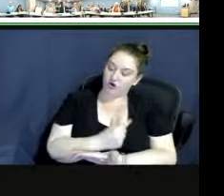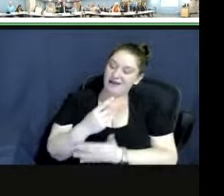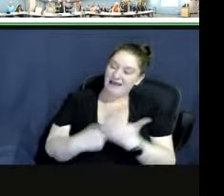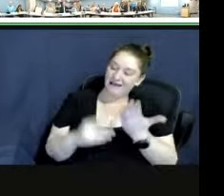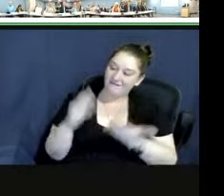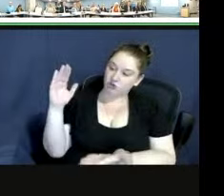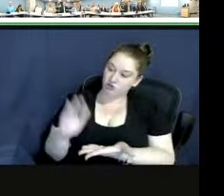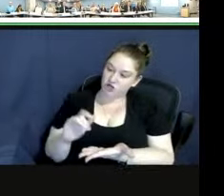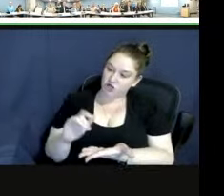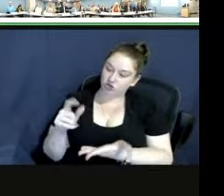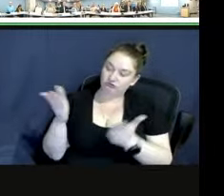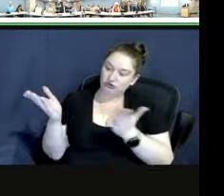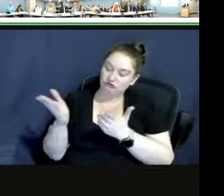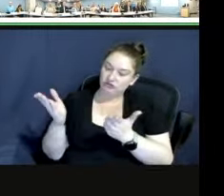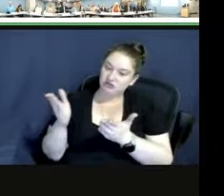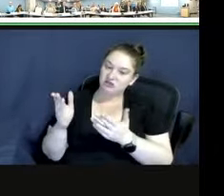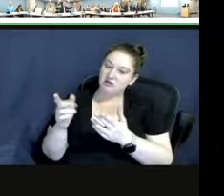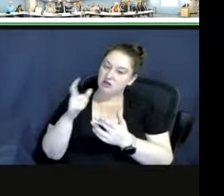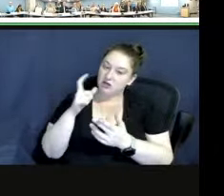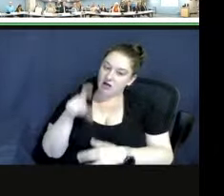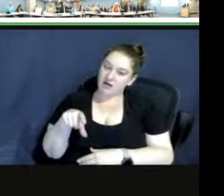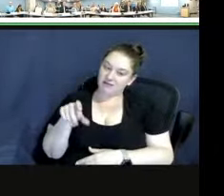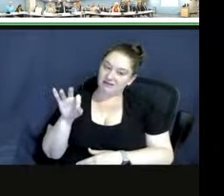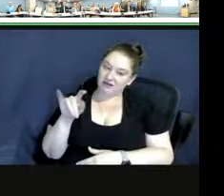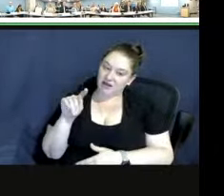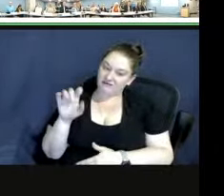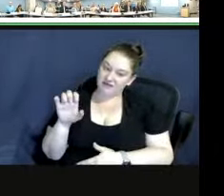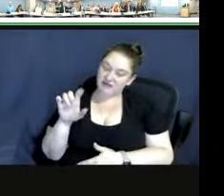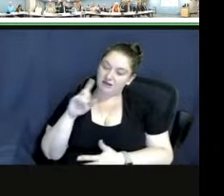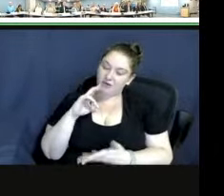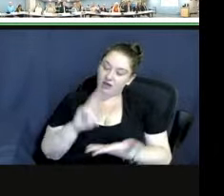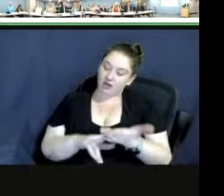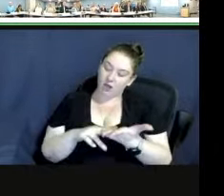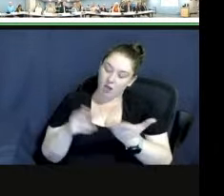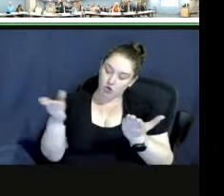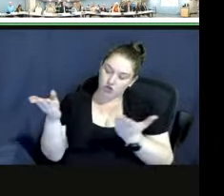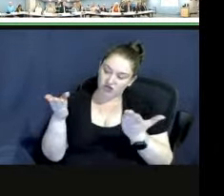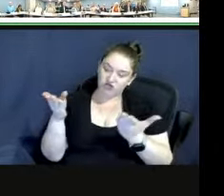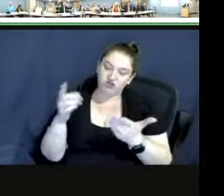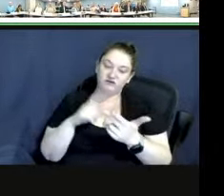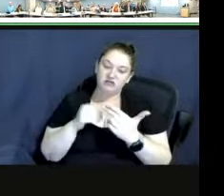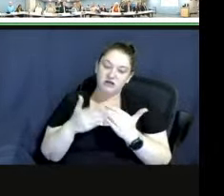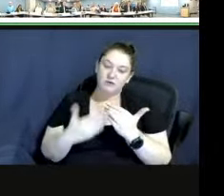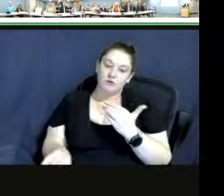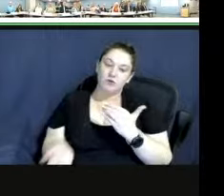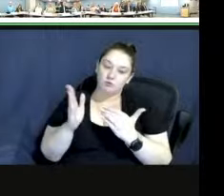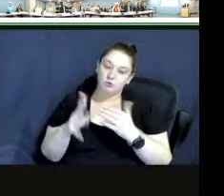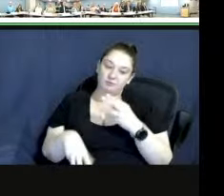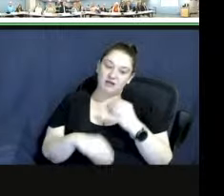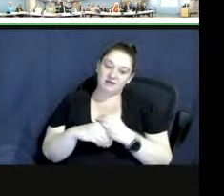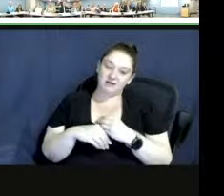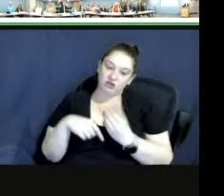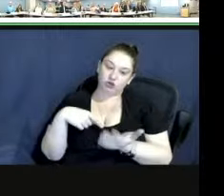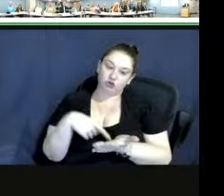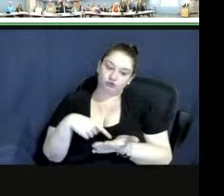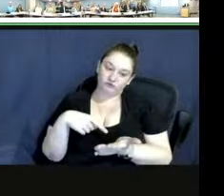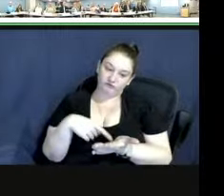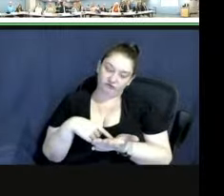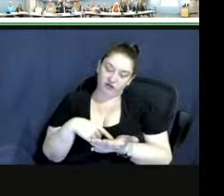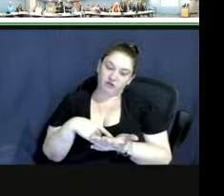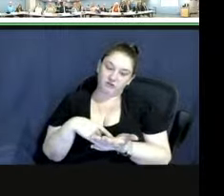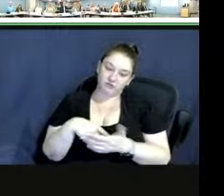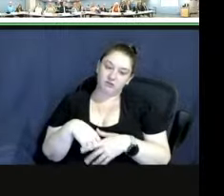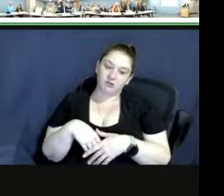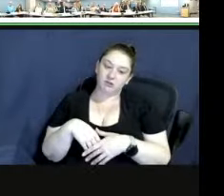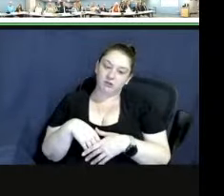of service, not necessarily FTE, but it contracted services. The rest would be additional fees.